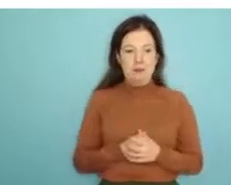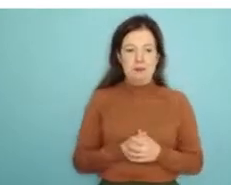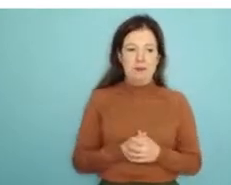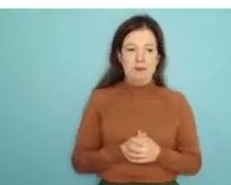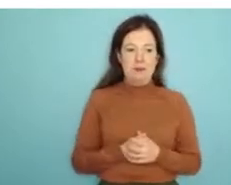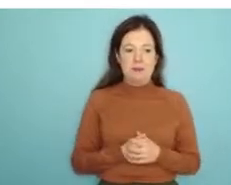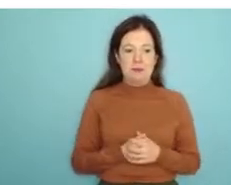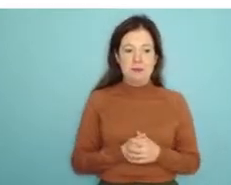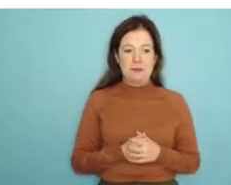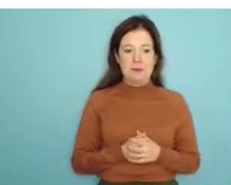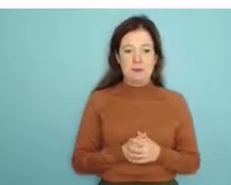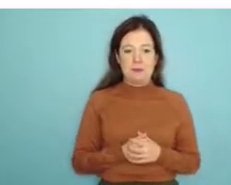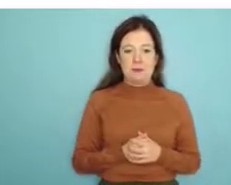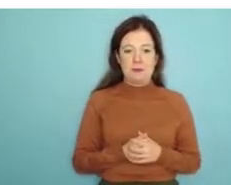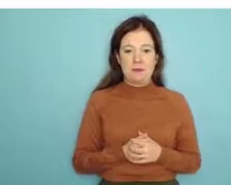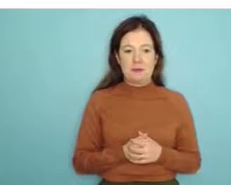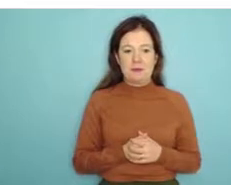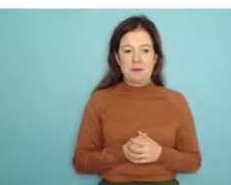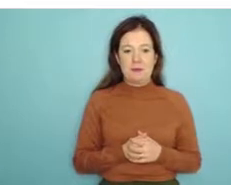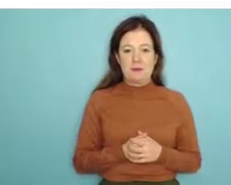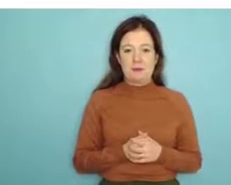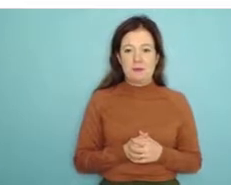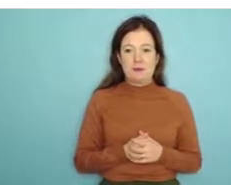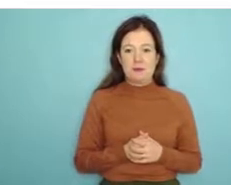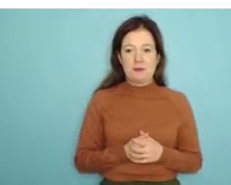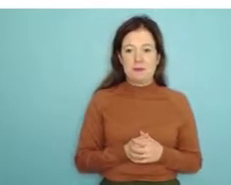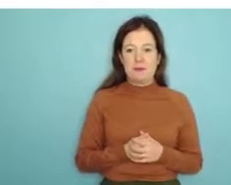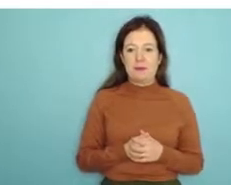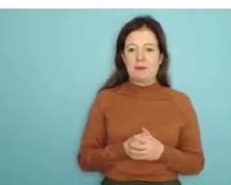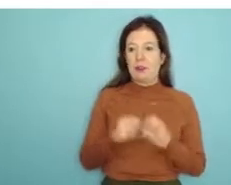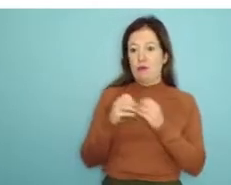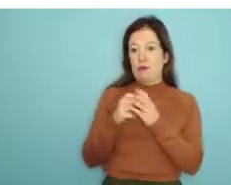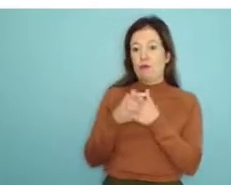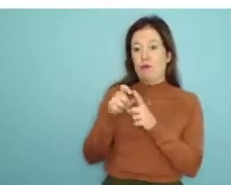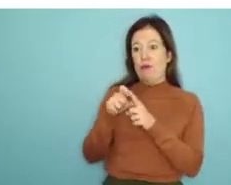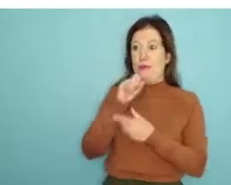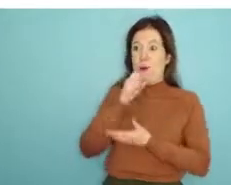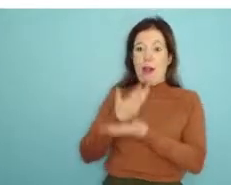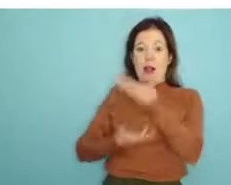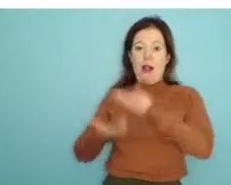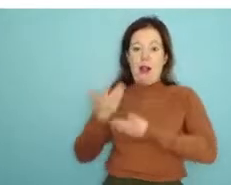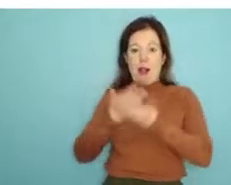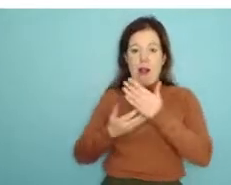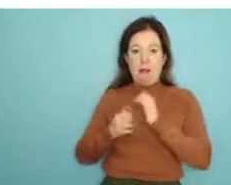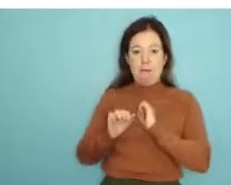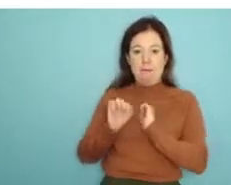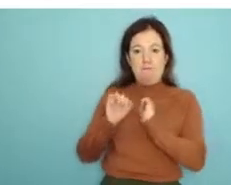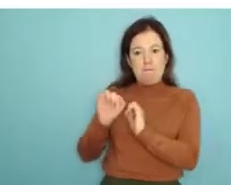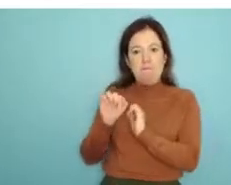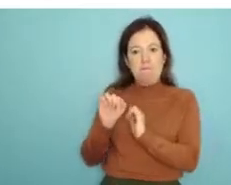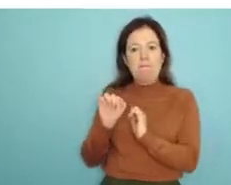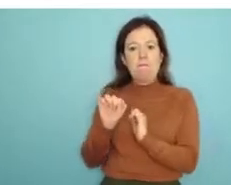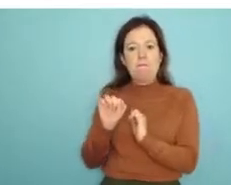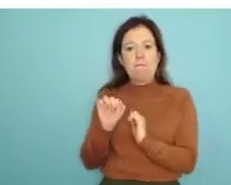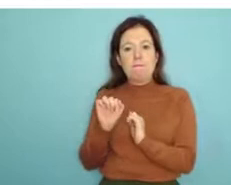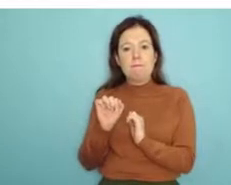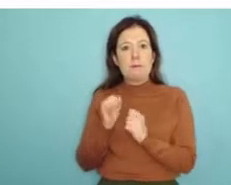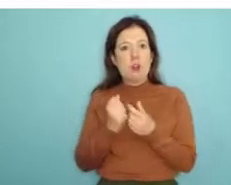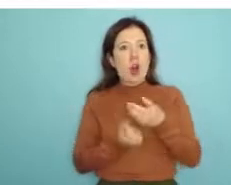And one of the things that we're really keen to hear from Brad around are also the opportunities that he stepped